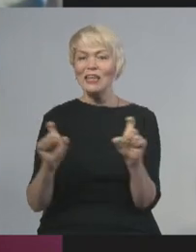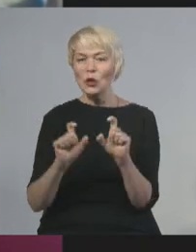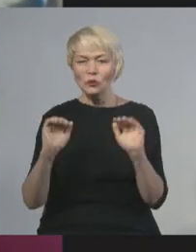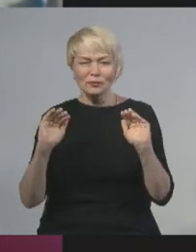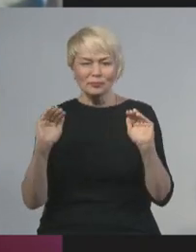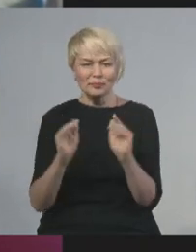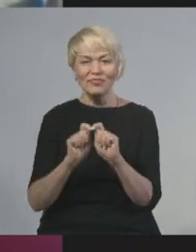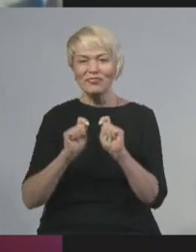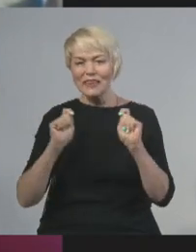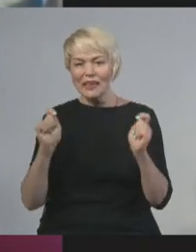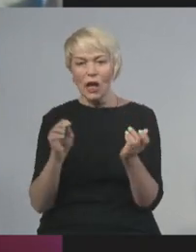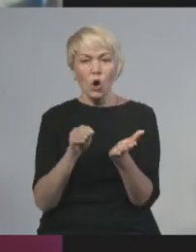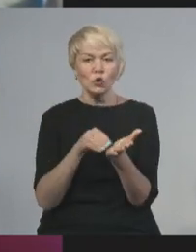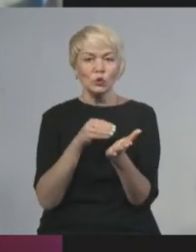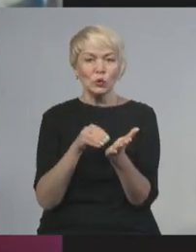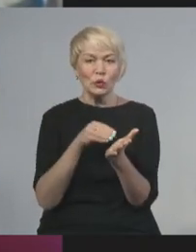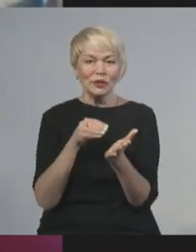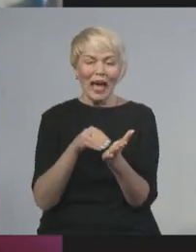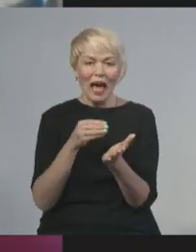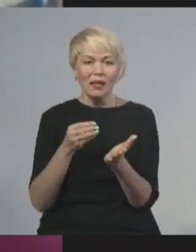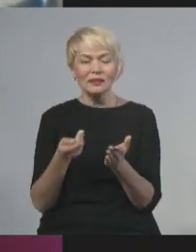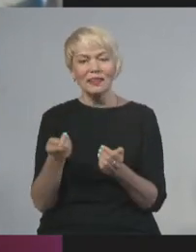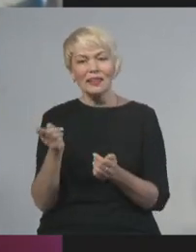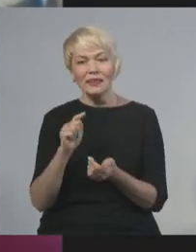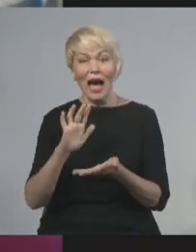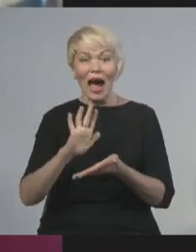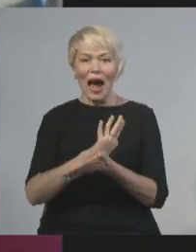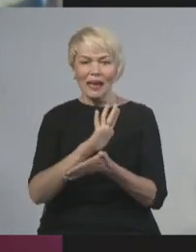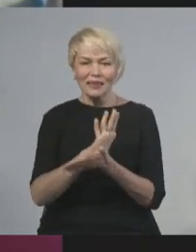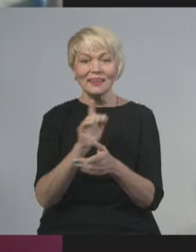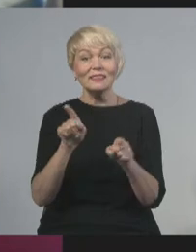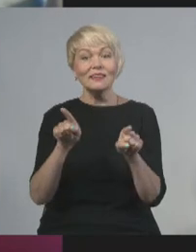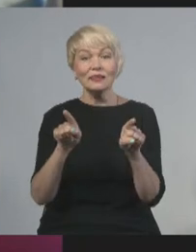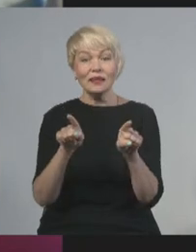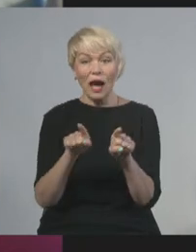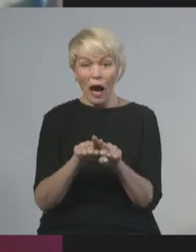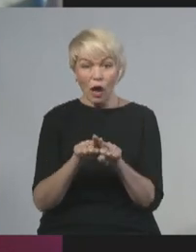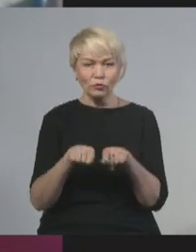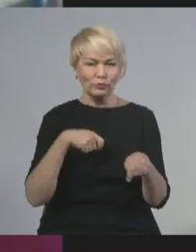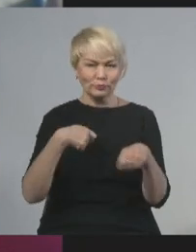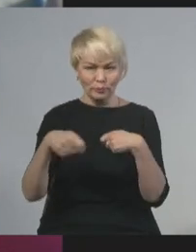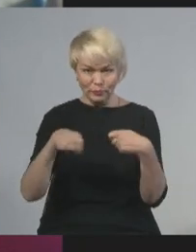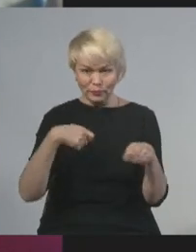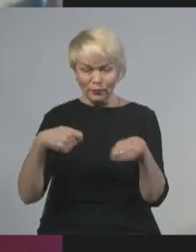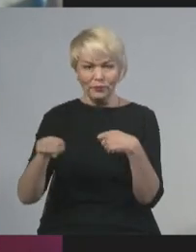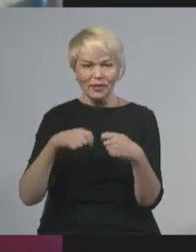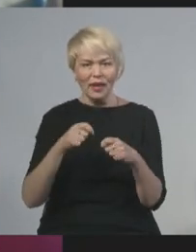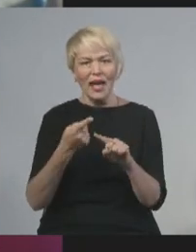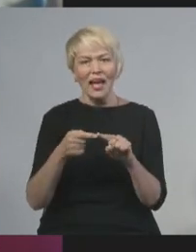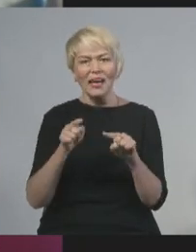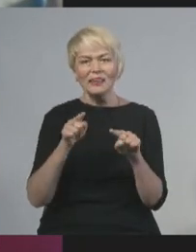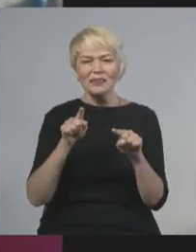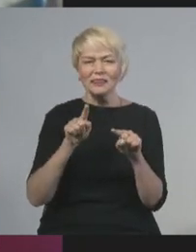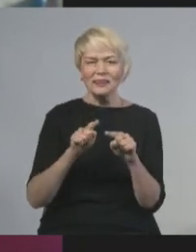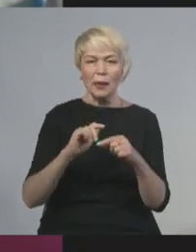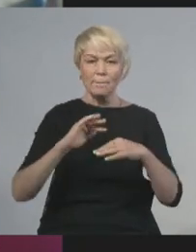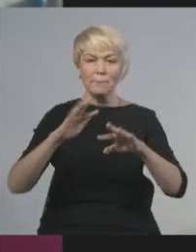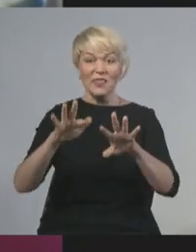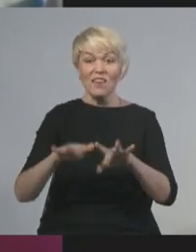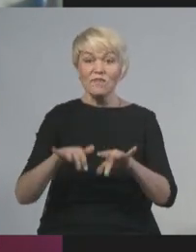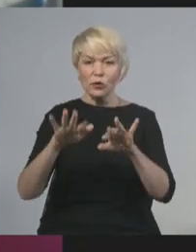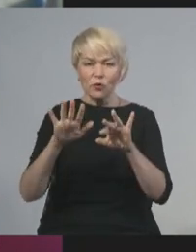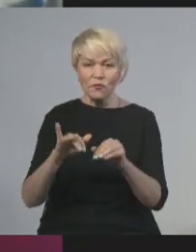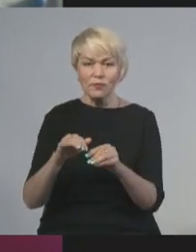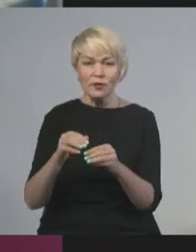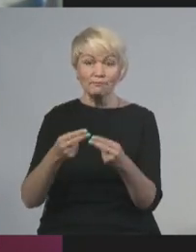returned to paper editions however naturally the digital subscribers stayed so it has maybe shifted some